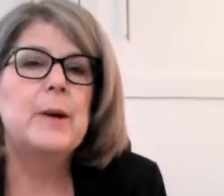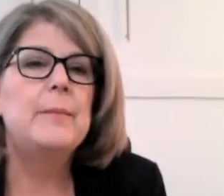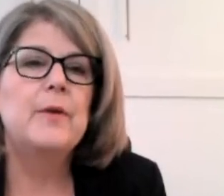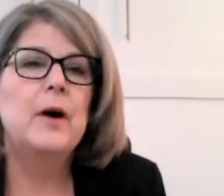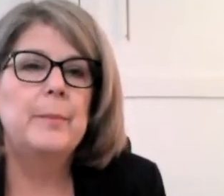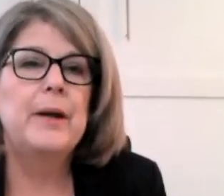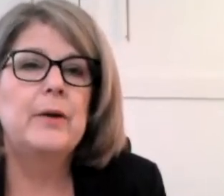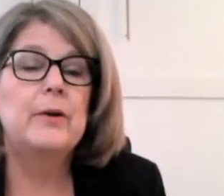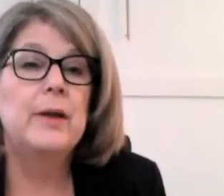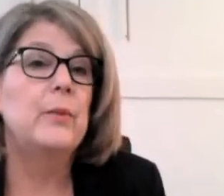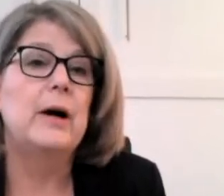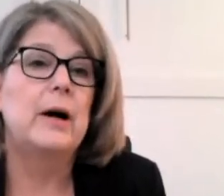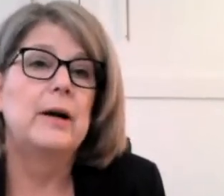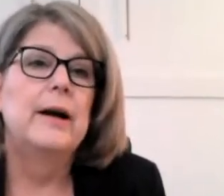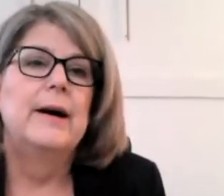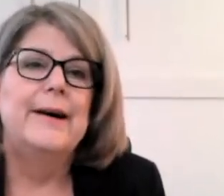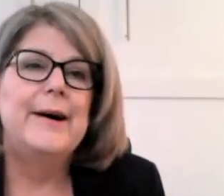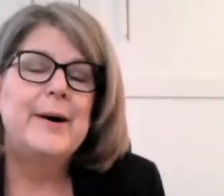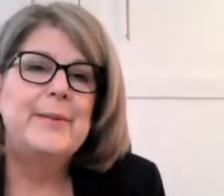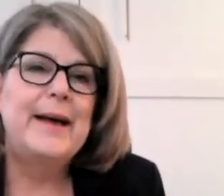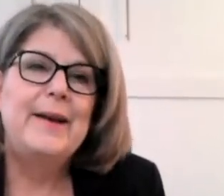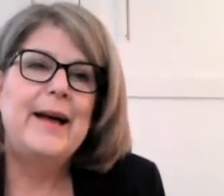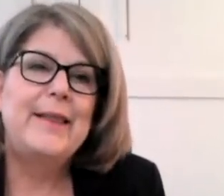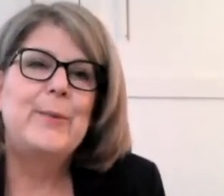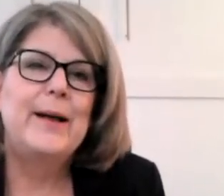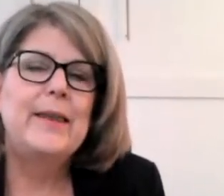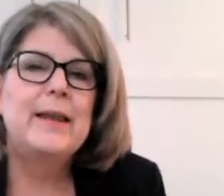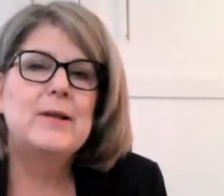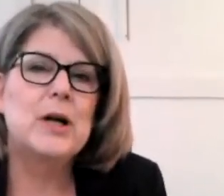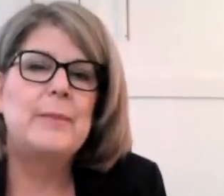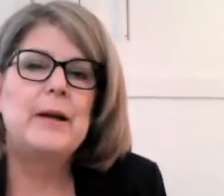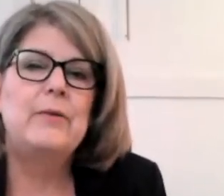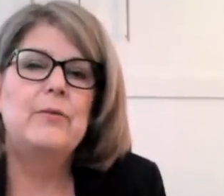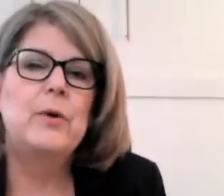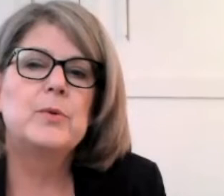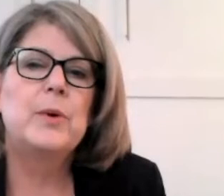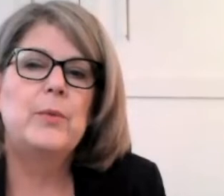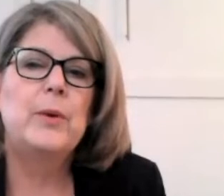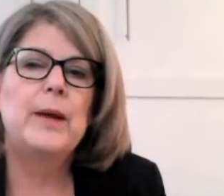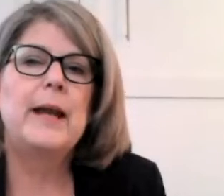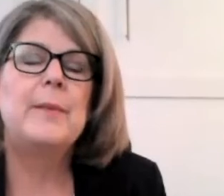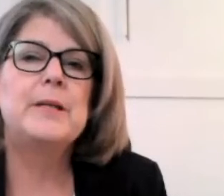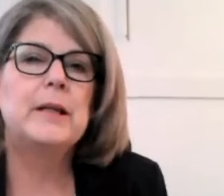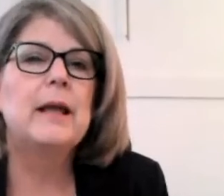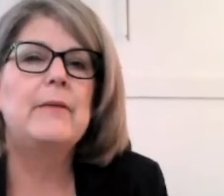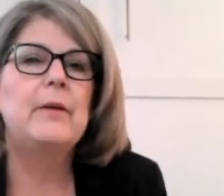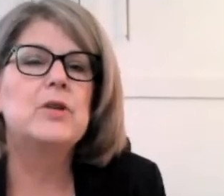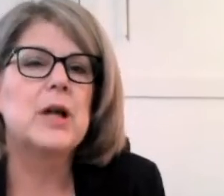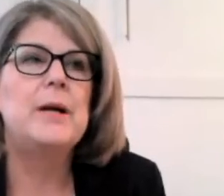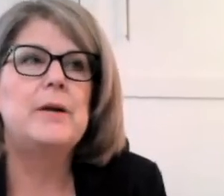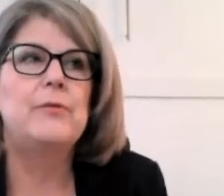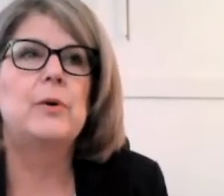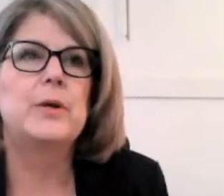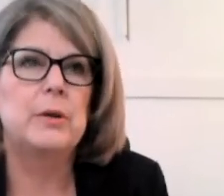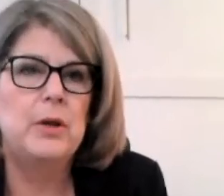many of these problems are bigger than we are. And I think one thing that trauma informed, when we get up to the level of